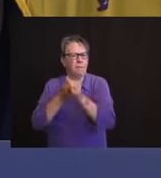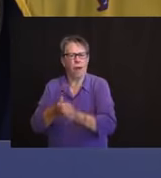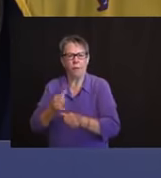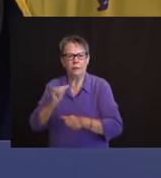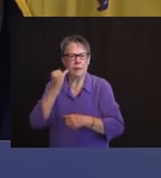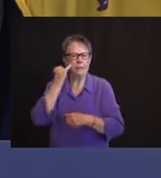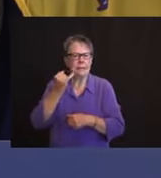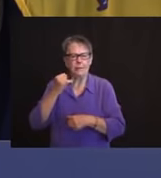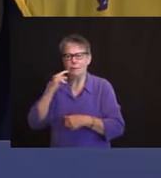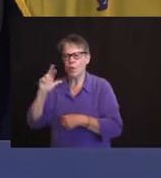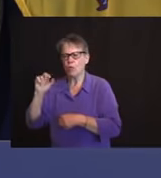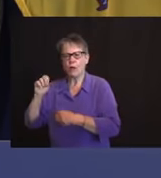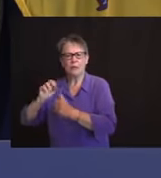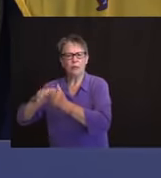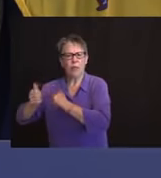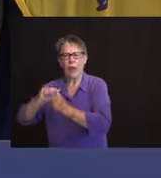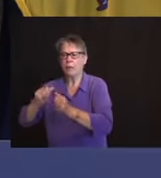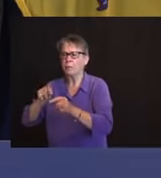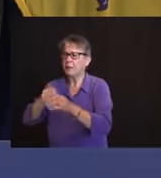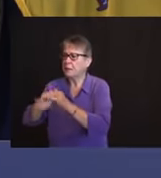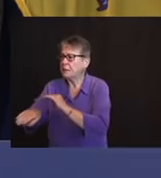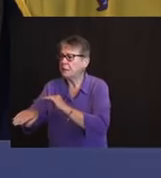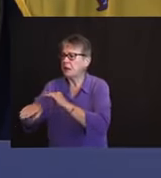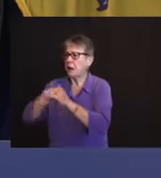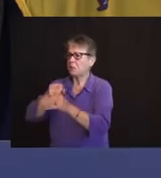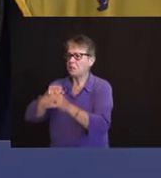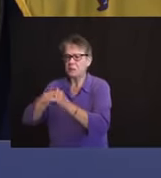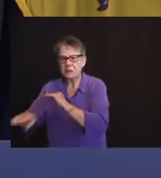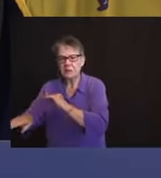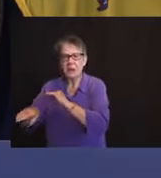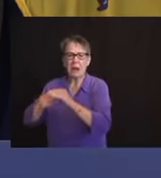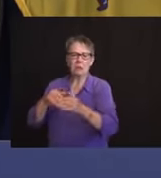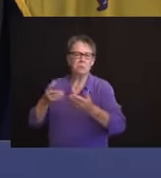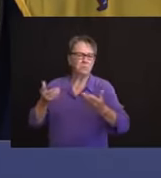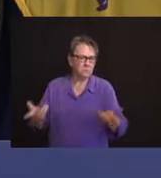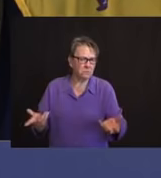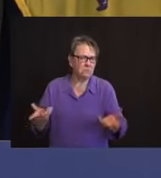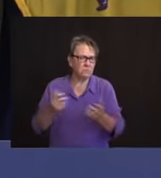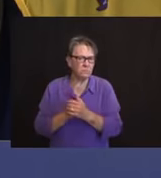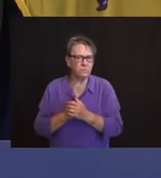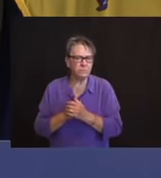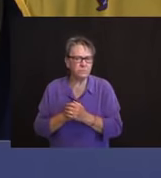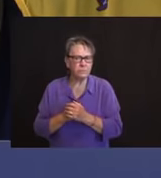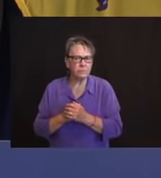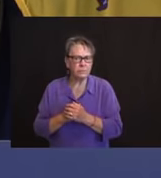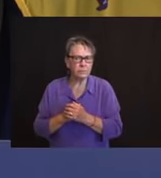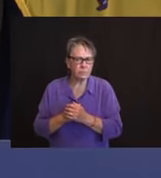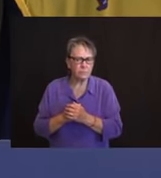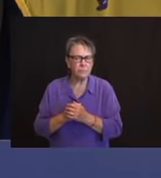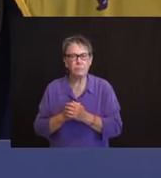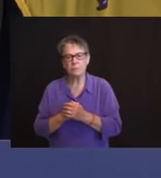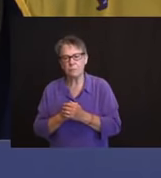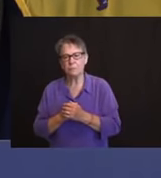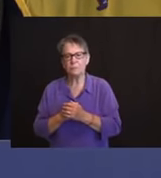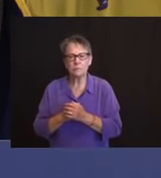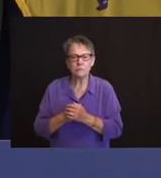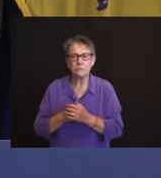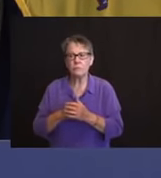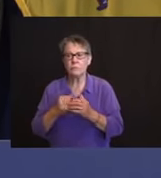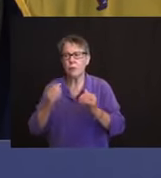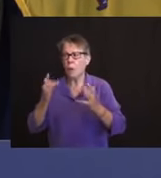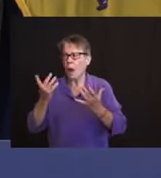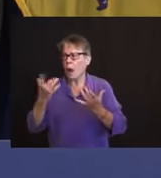I wouldn't say overly concerning, but we are seeing other states that have either didn't take the proper steps up front